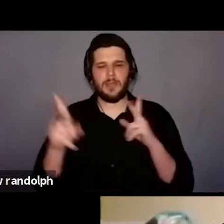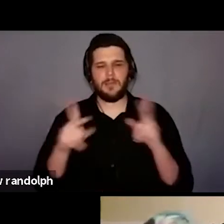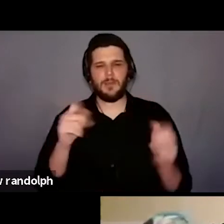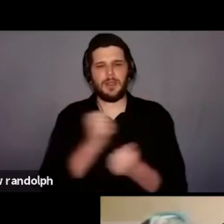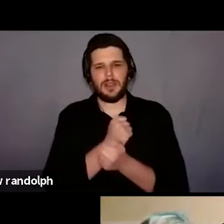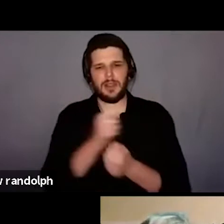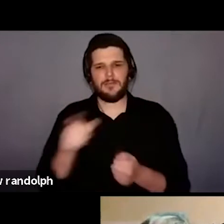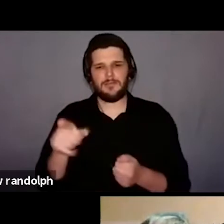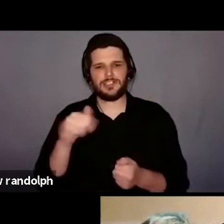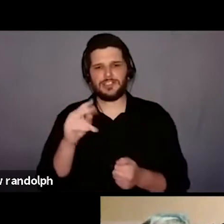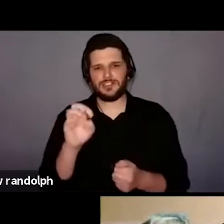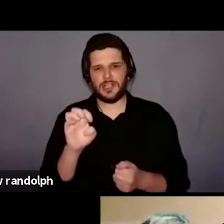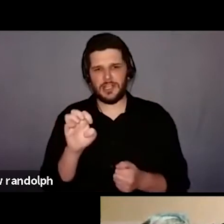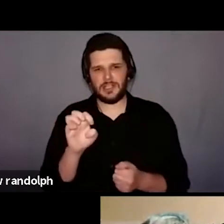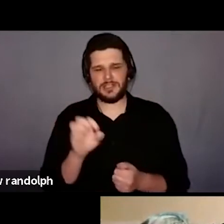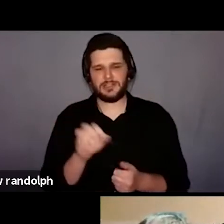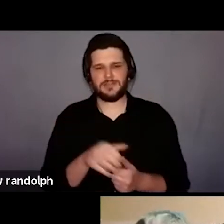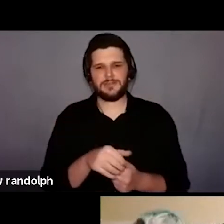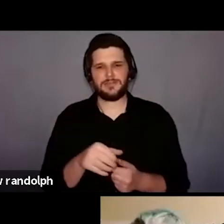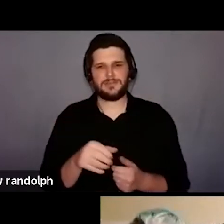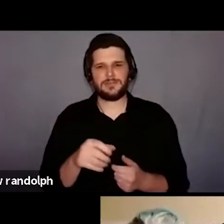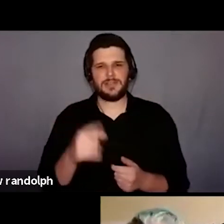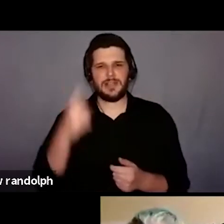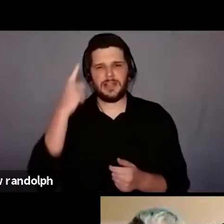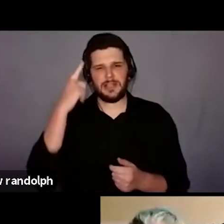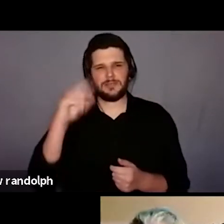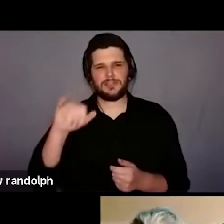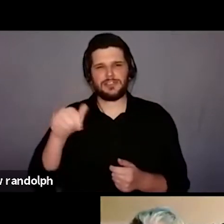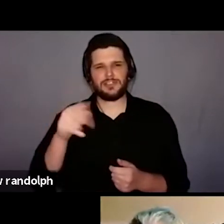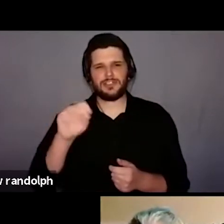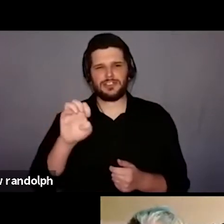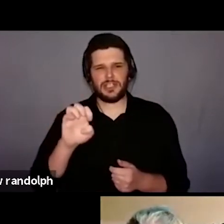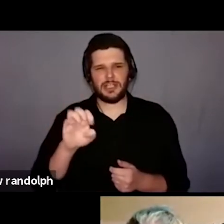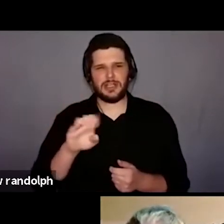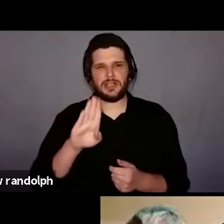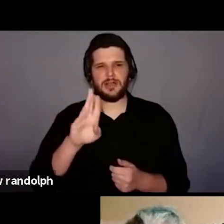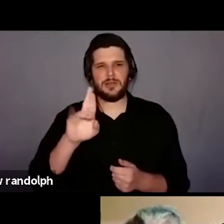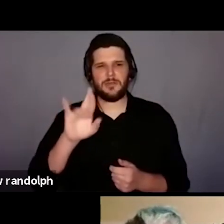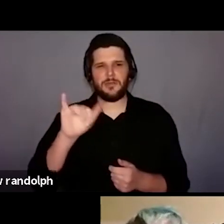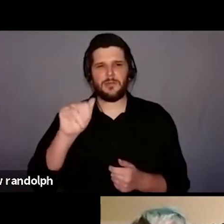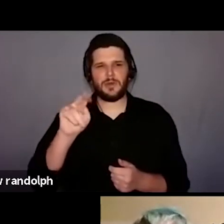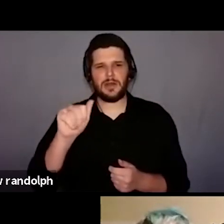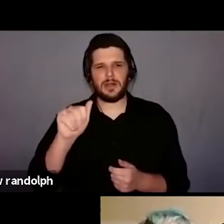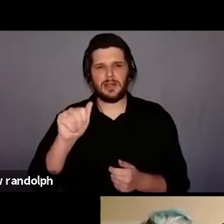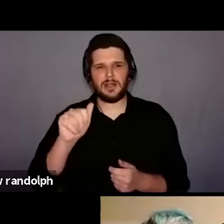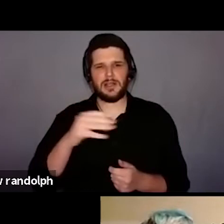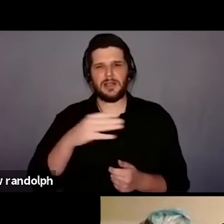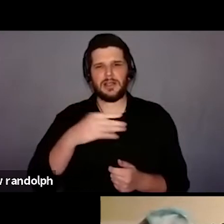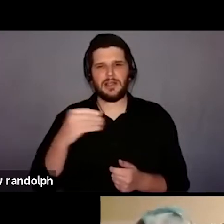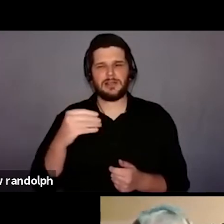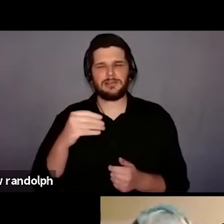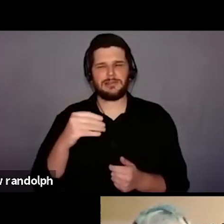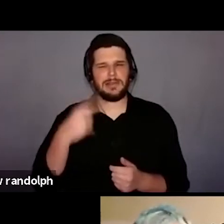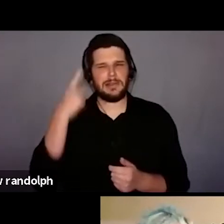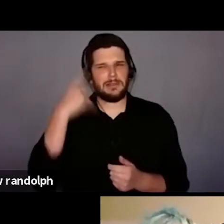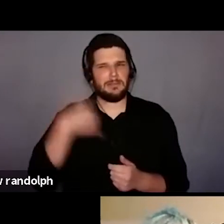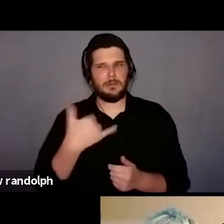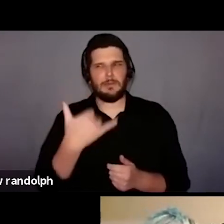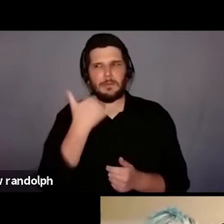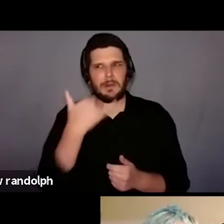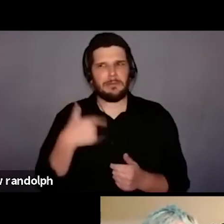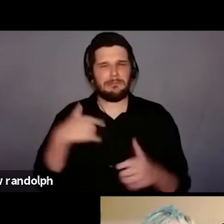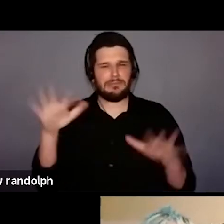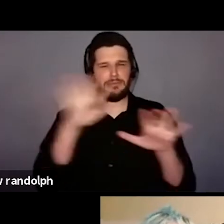and I think it was Jane, Brianna, and oh, I might be so wrong right now. I am so foggy